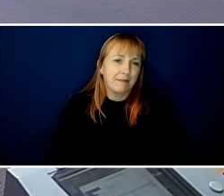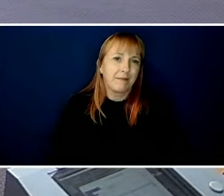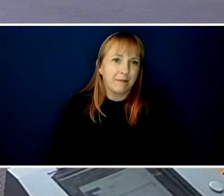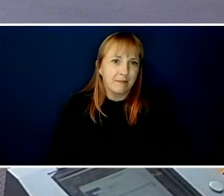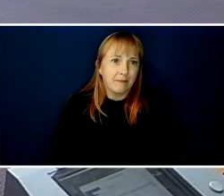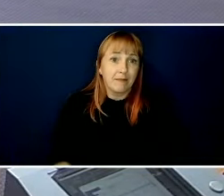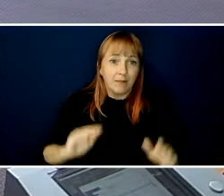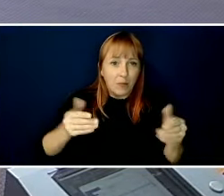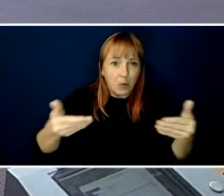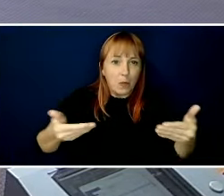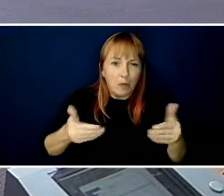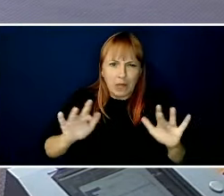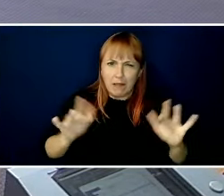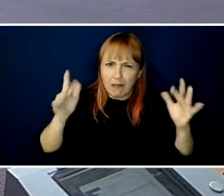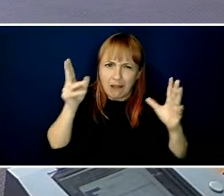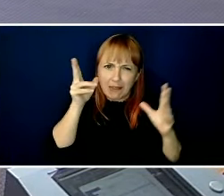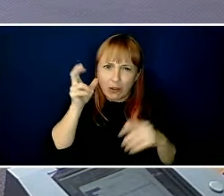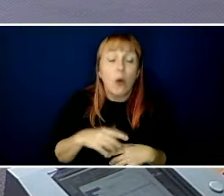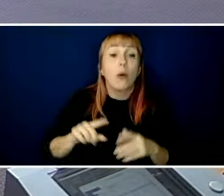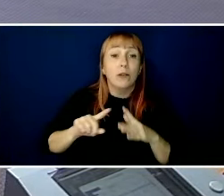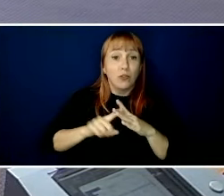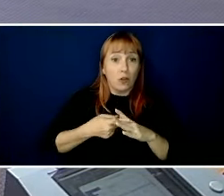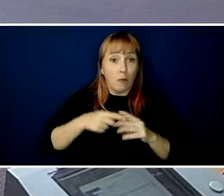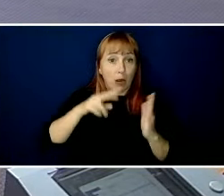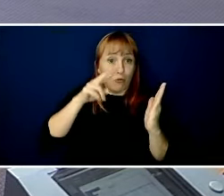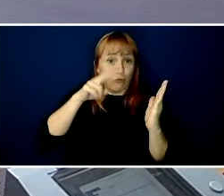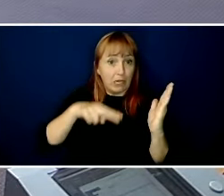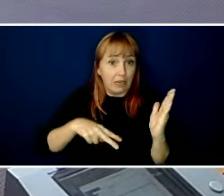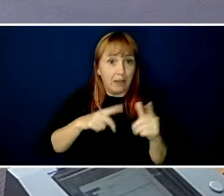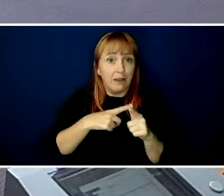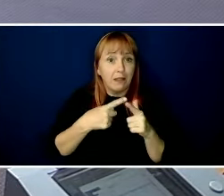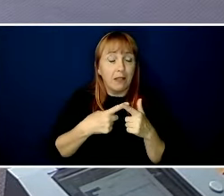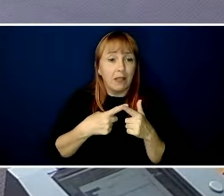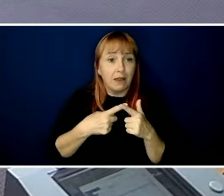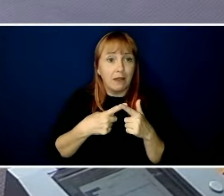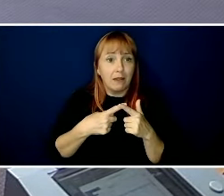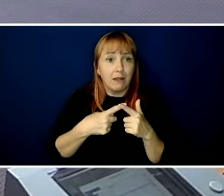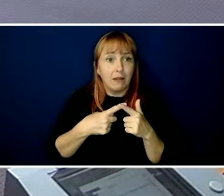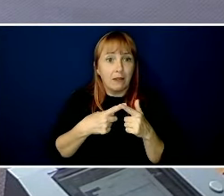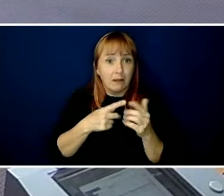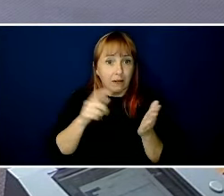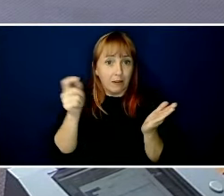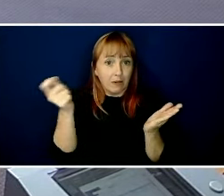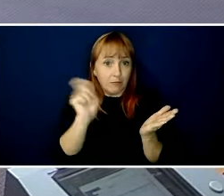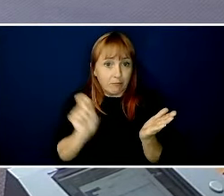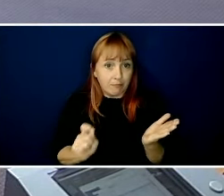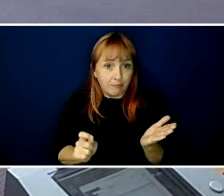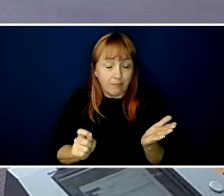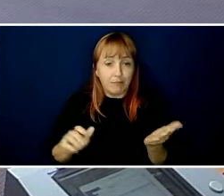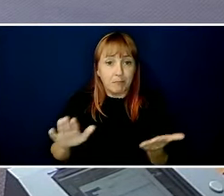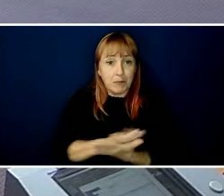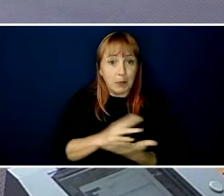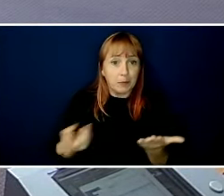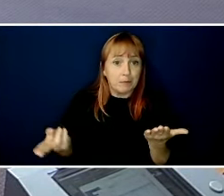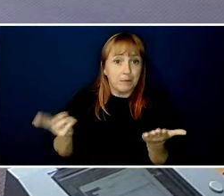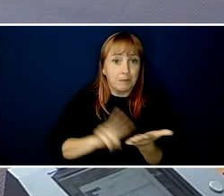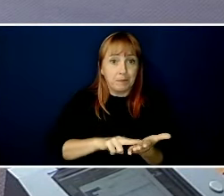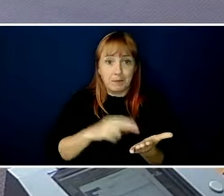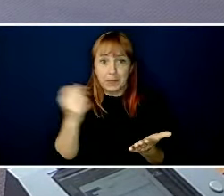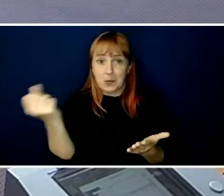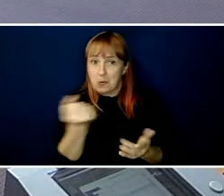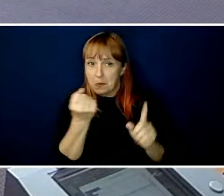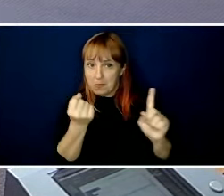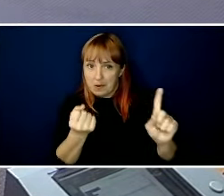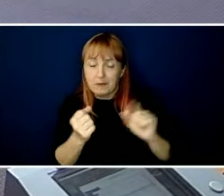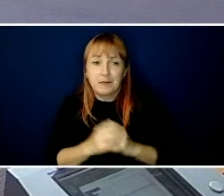Welcome. Thank you. I'll just start by reading this, and then we're gonna have a little project. You all have pens on paper on your desk, so stand by for a